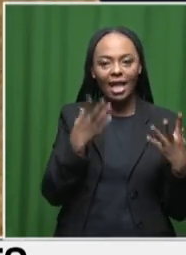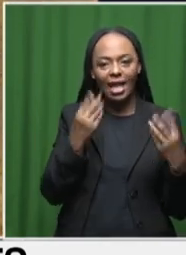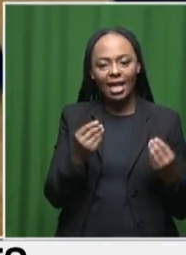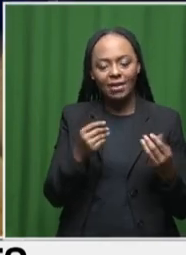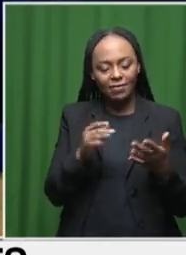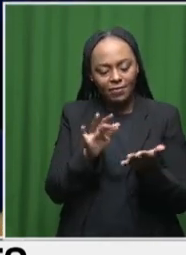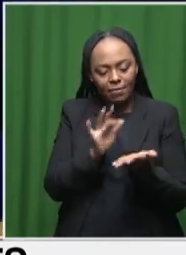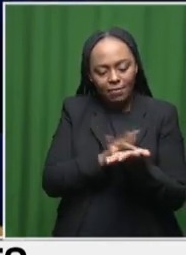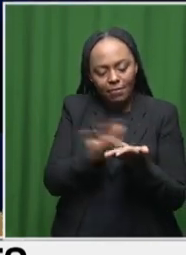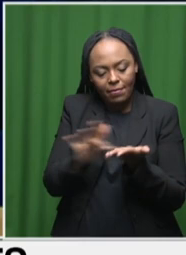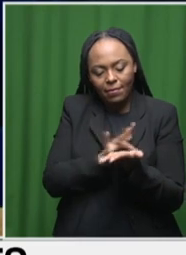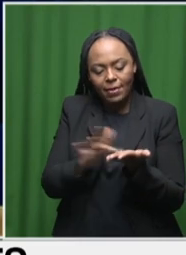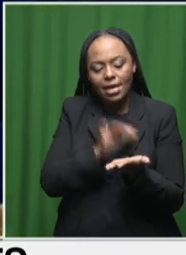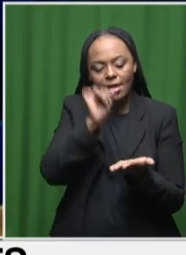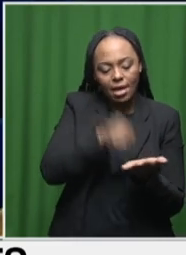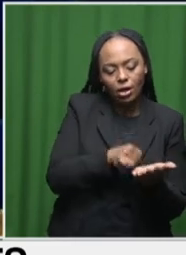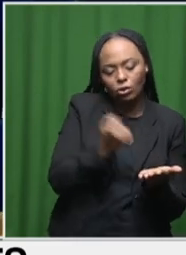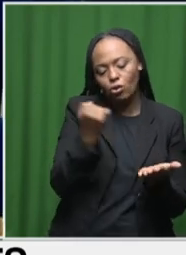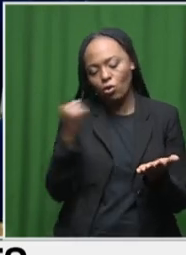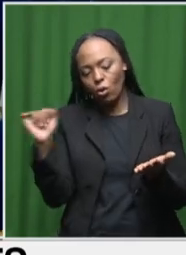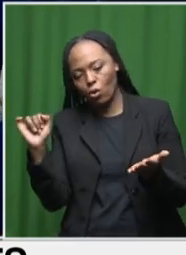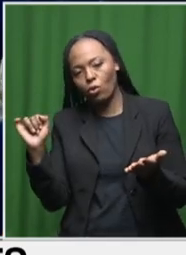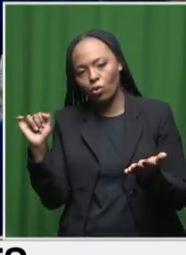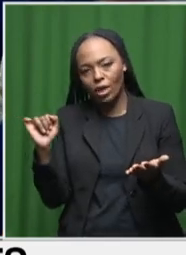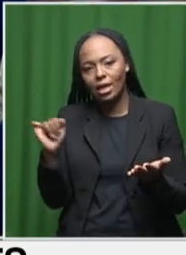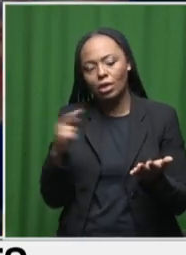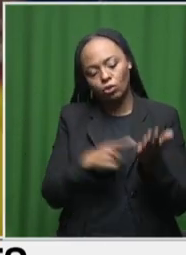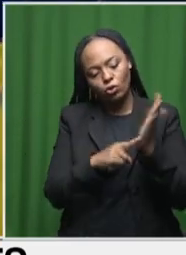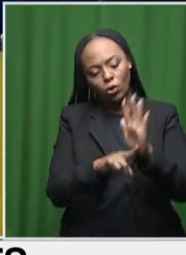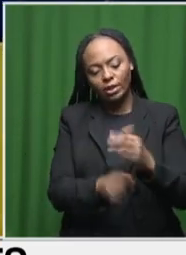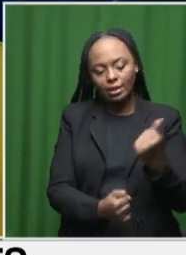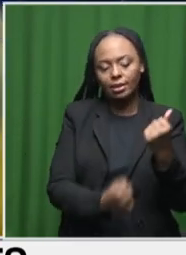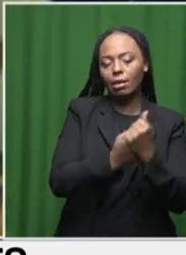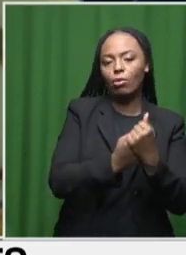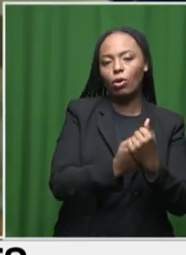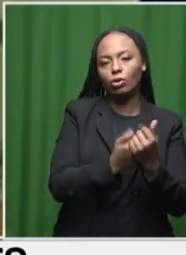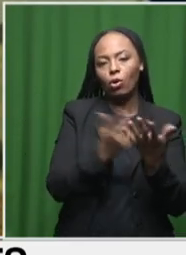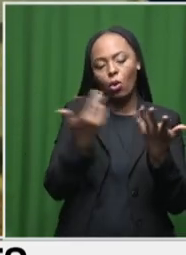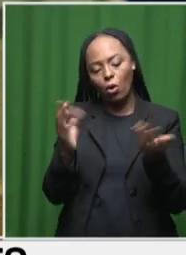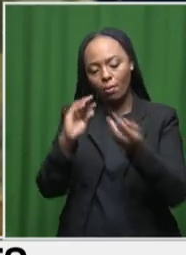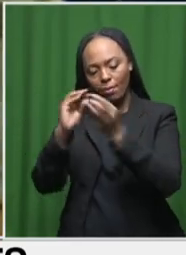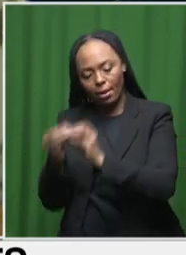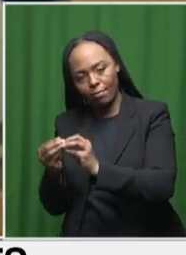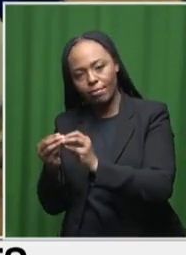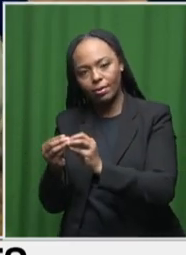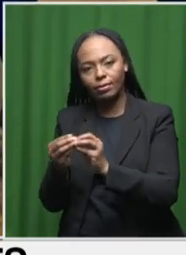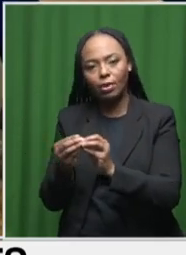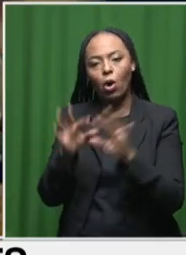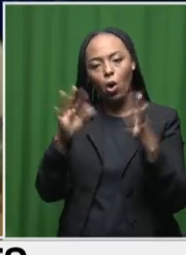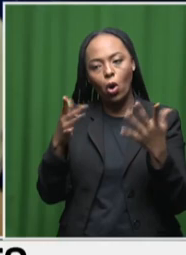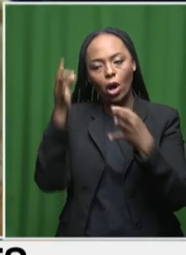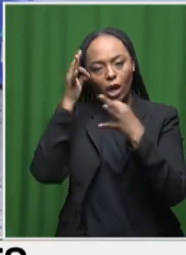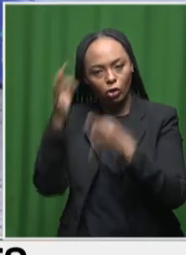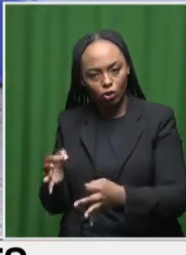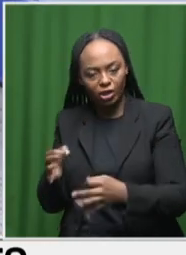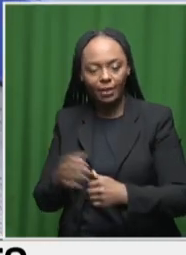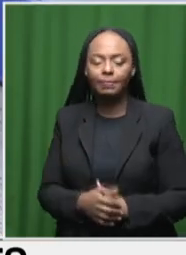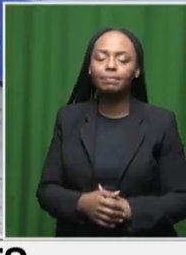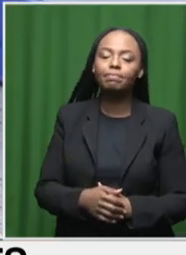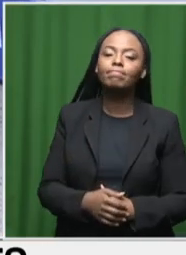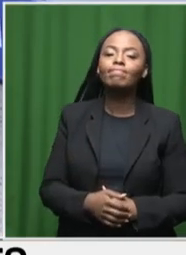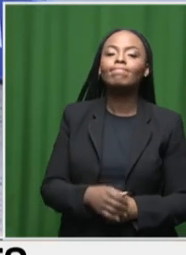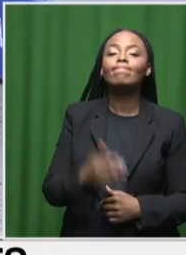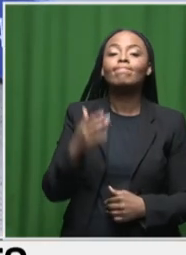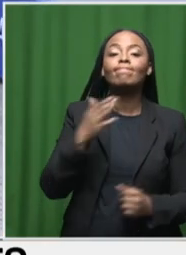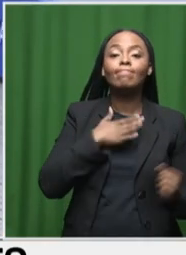button indicating their support or otherwise for an amendment or a resolution. On Sunday, between